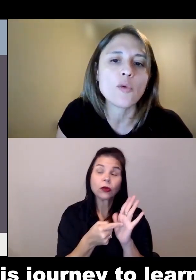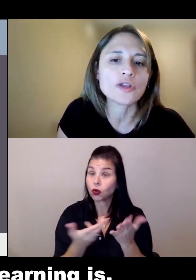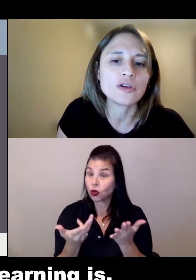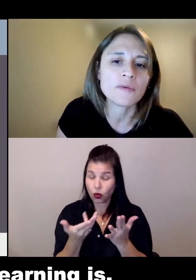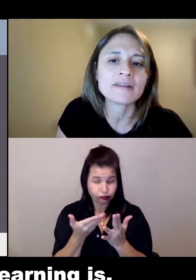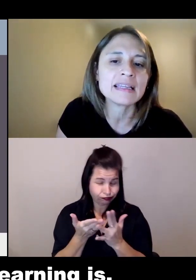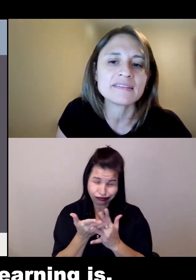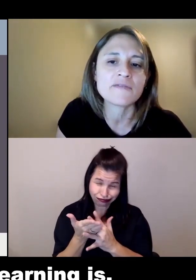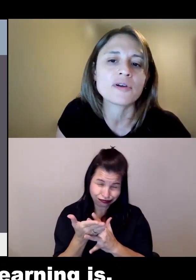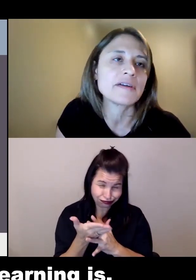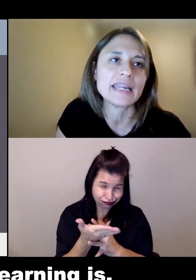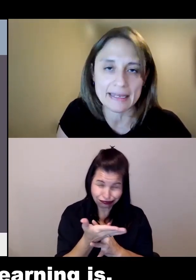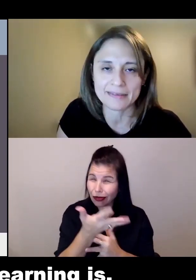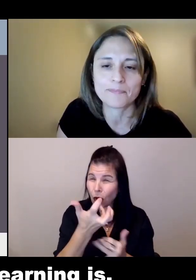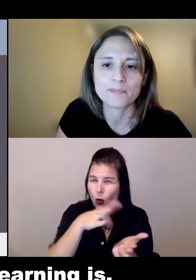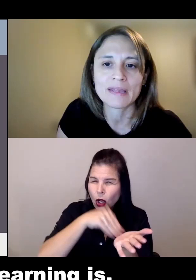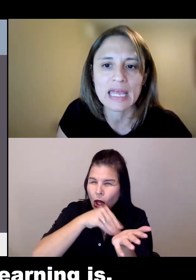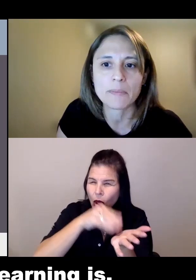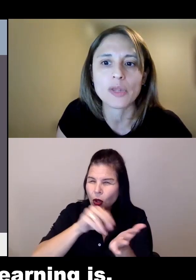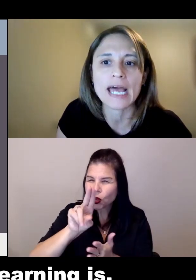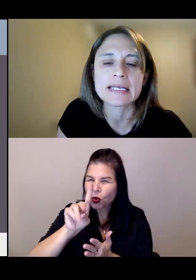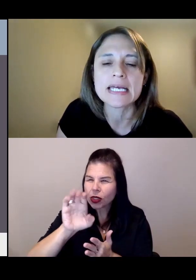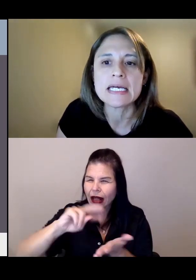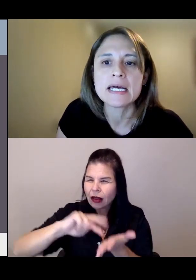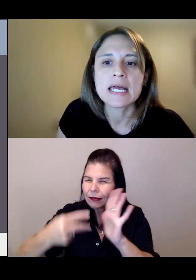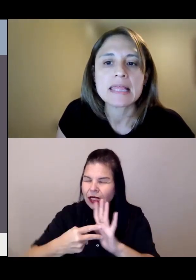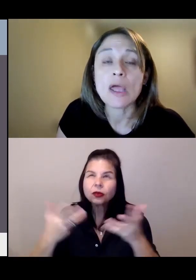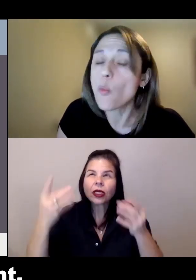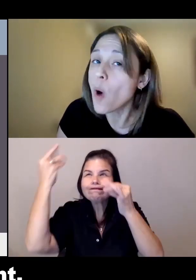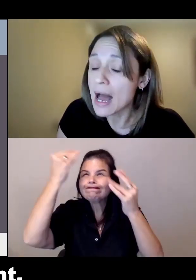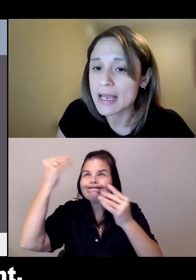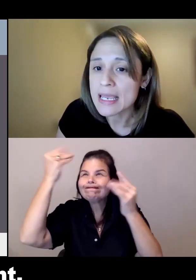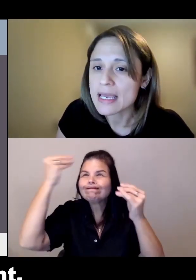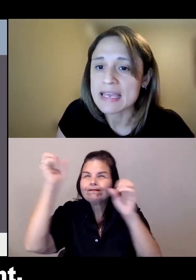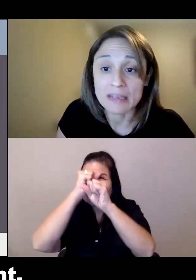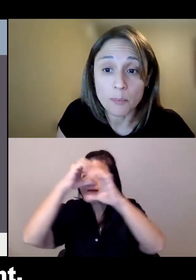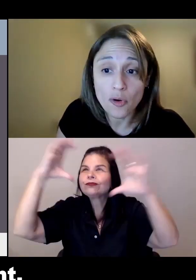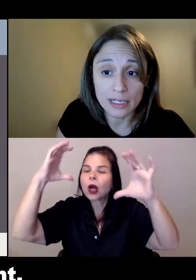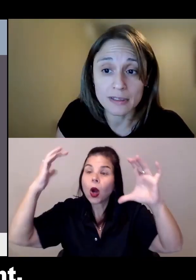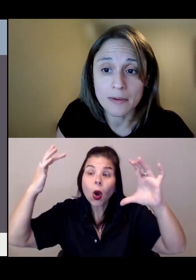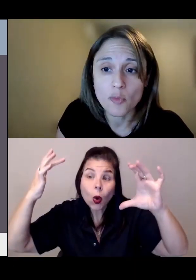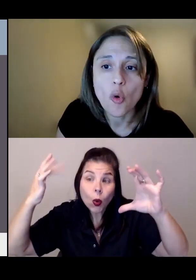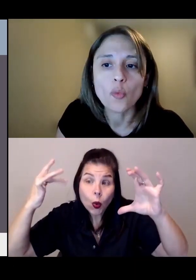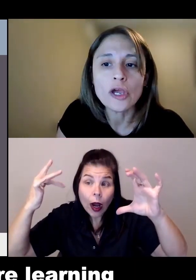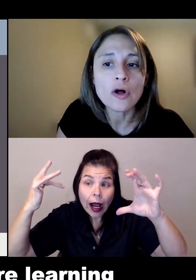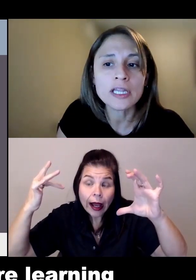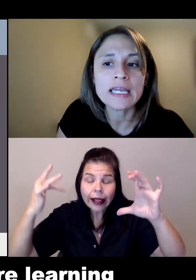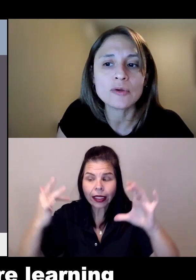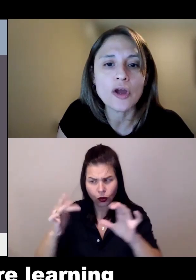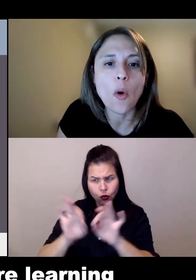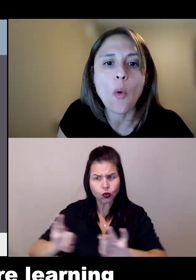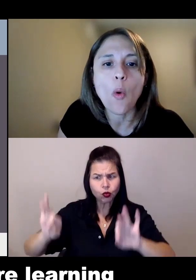to learn what universal design for learning is. Let's think about that. The why is important. We